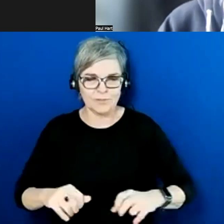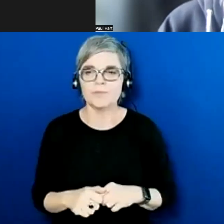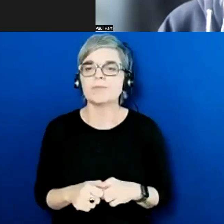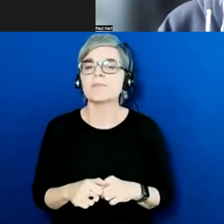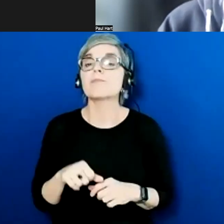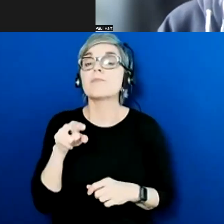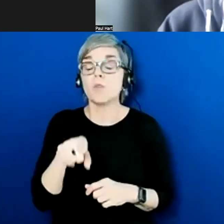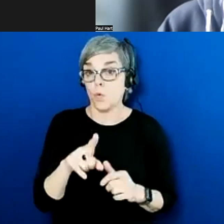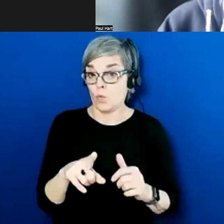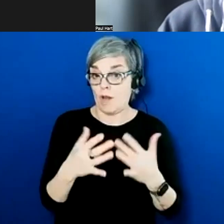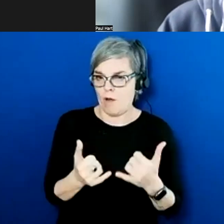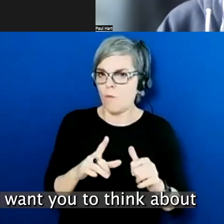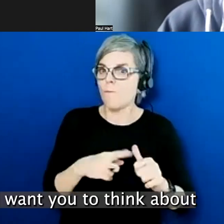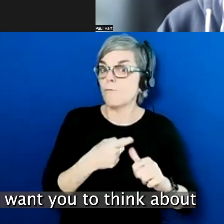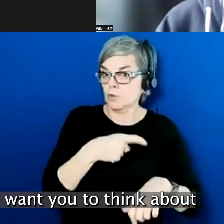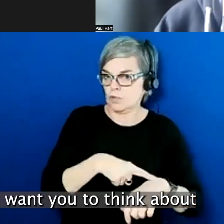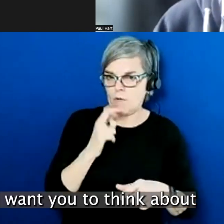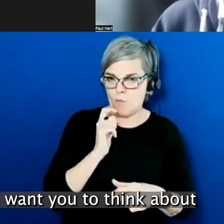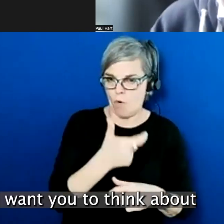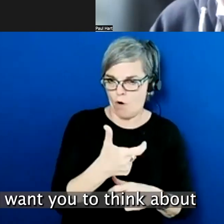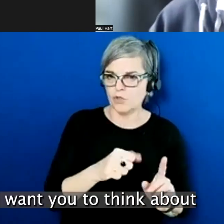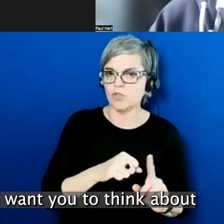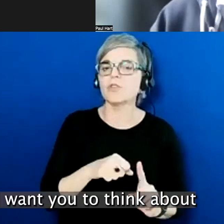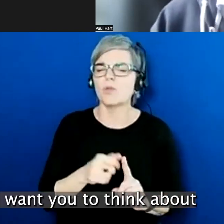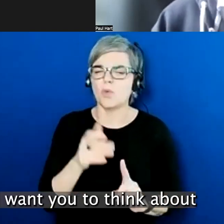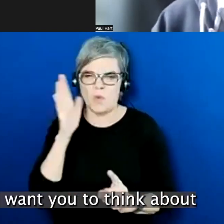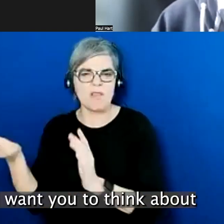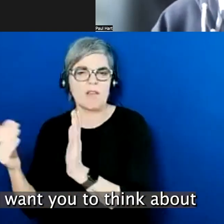time, I want you to